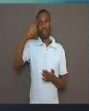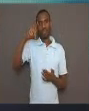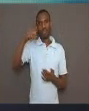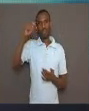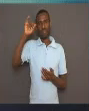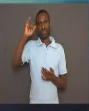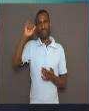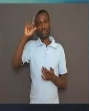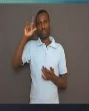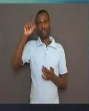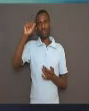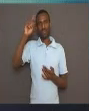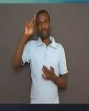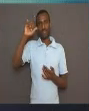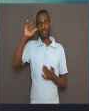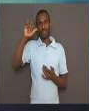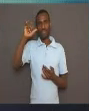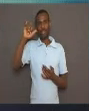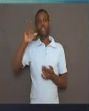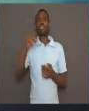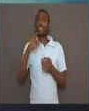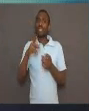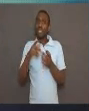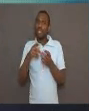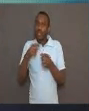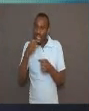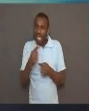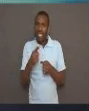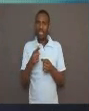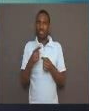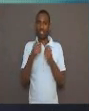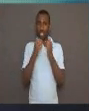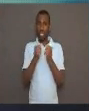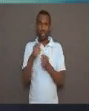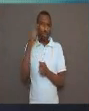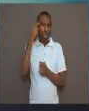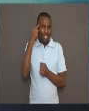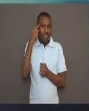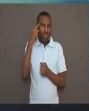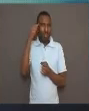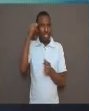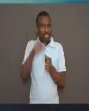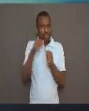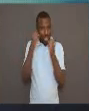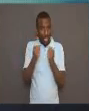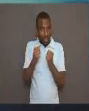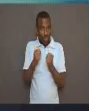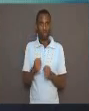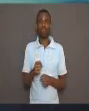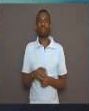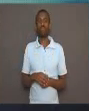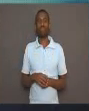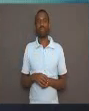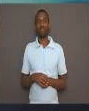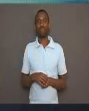Think about times that you have seen a liquid drawn up or into another object.